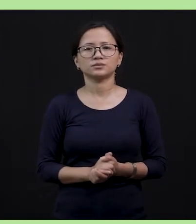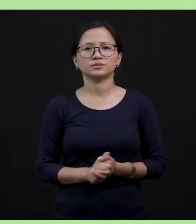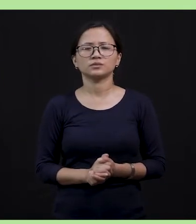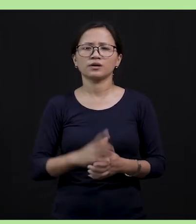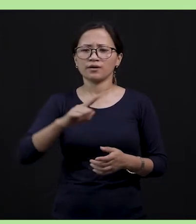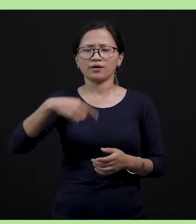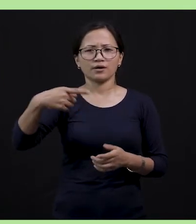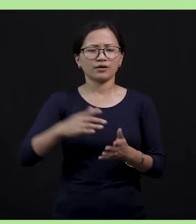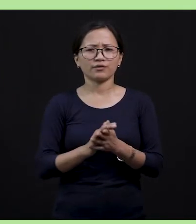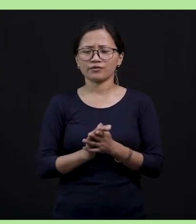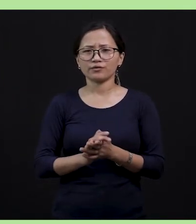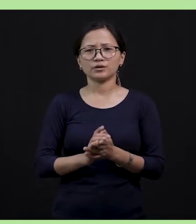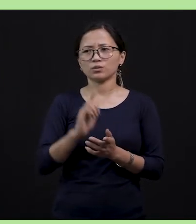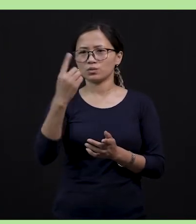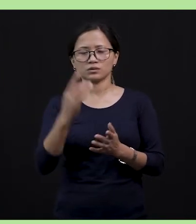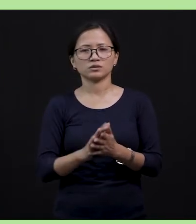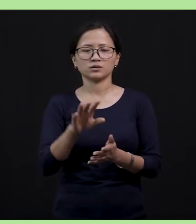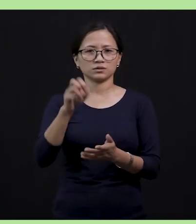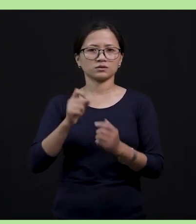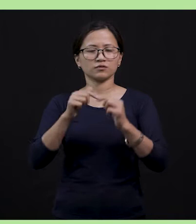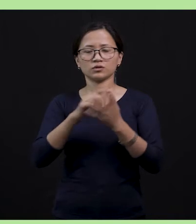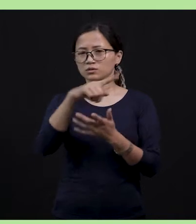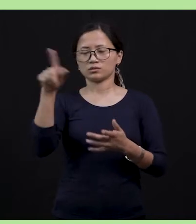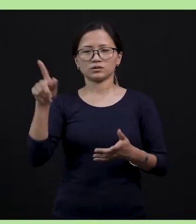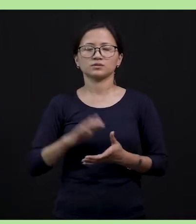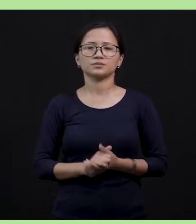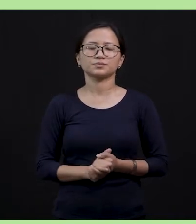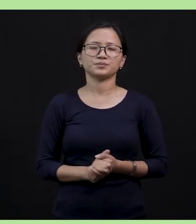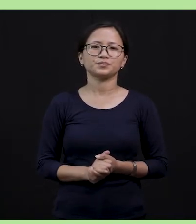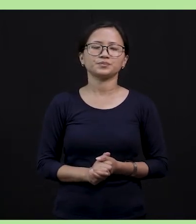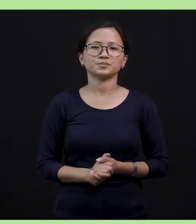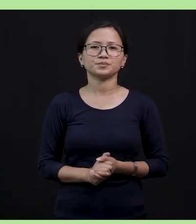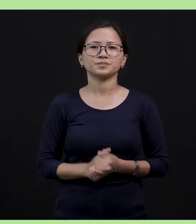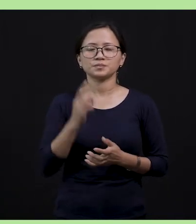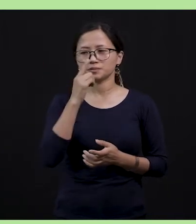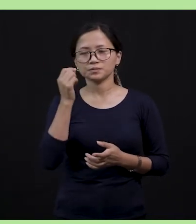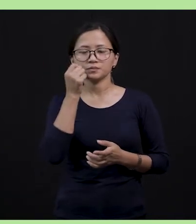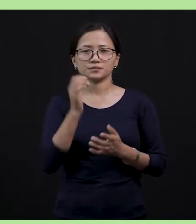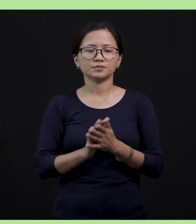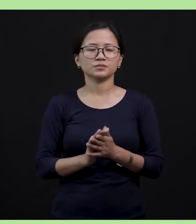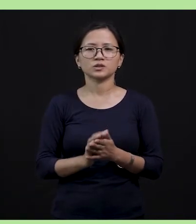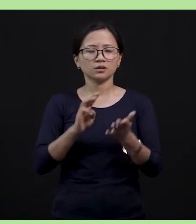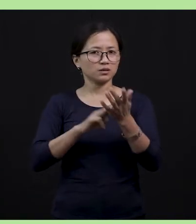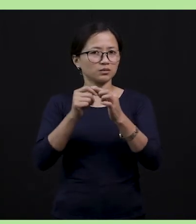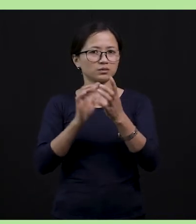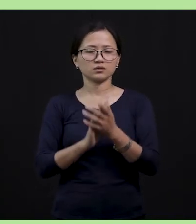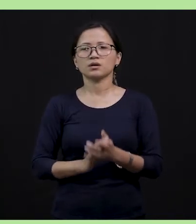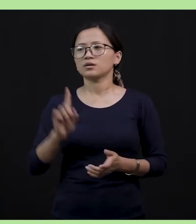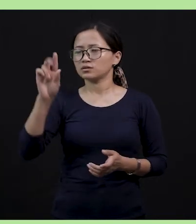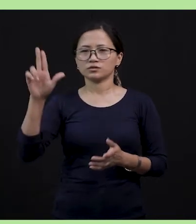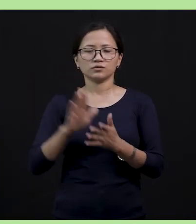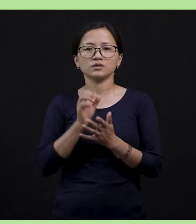means every adult gets a voting right. So in India, all the male and female citizens who have attained the minimum prescribed age of